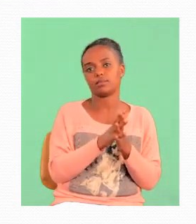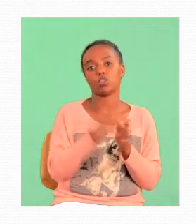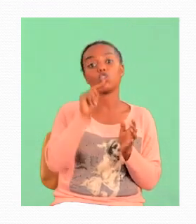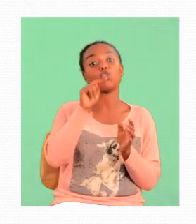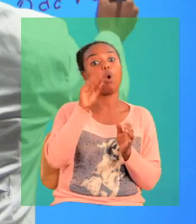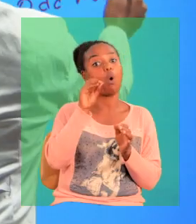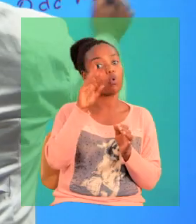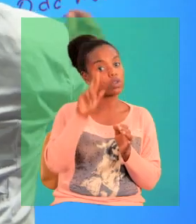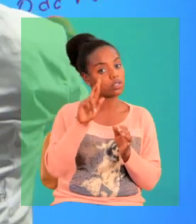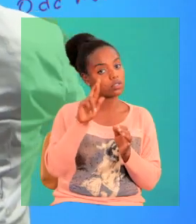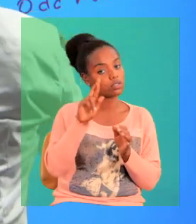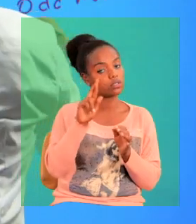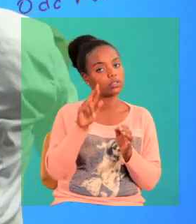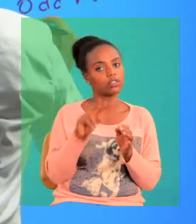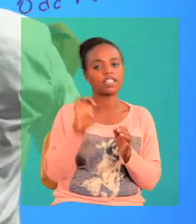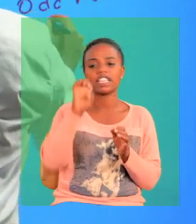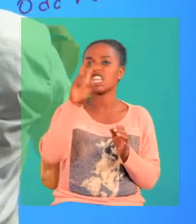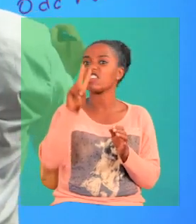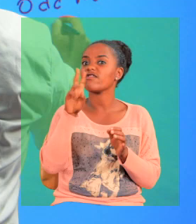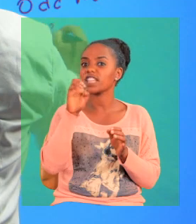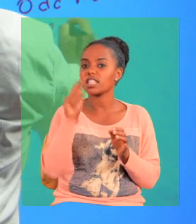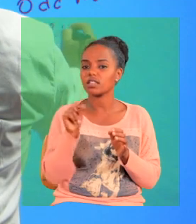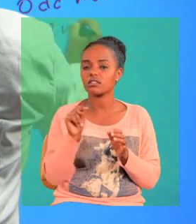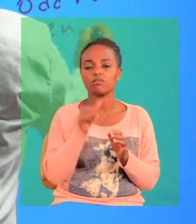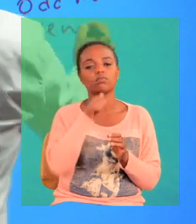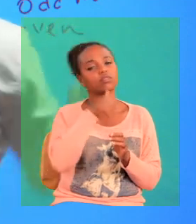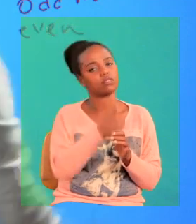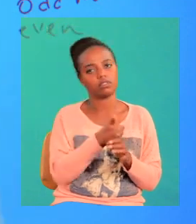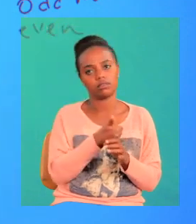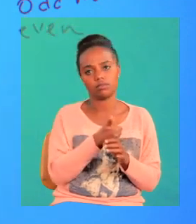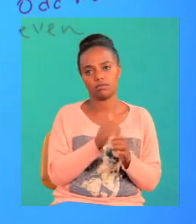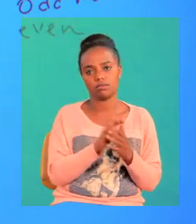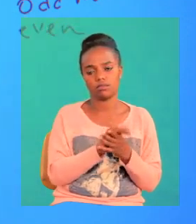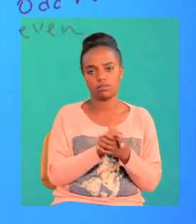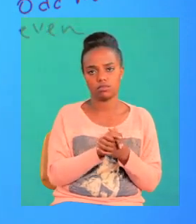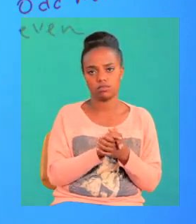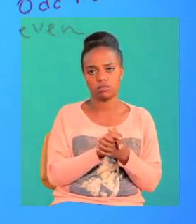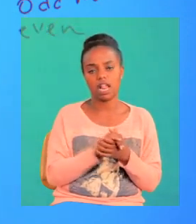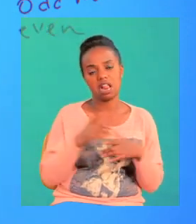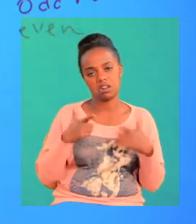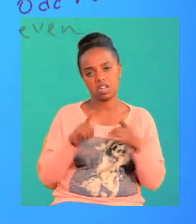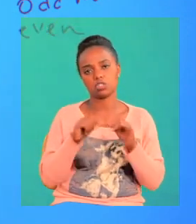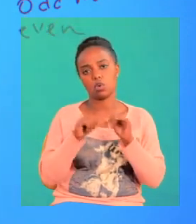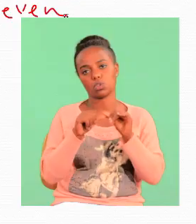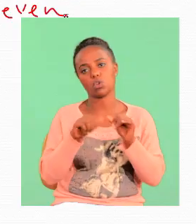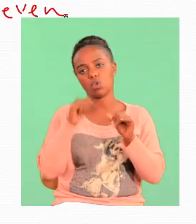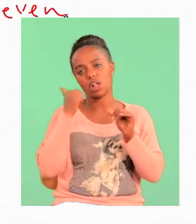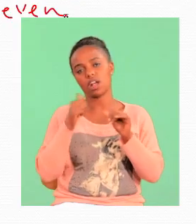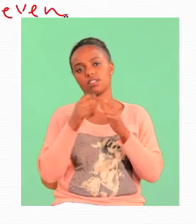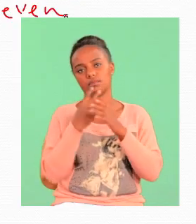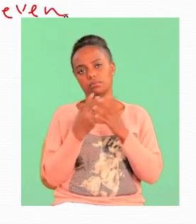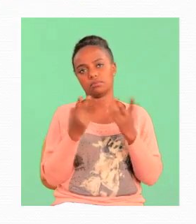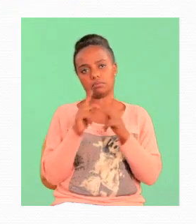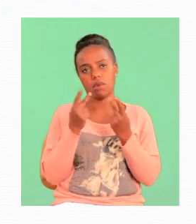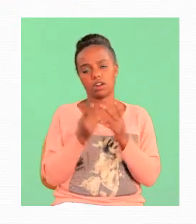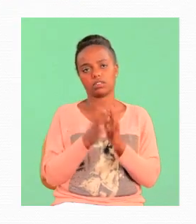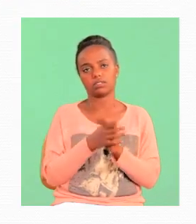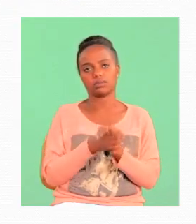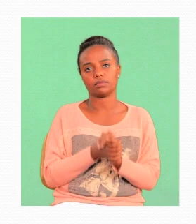nor even. So this is it. Now let's continue to the other part.